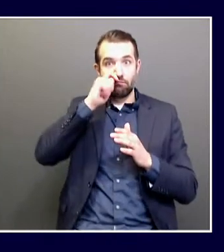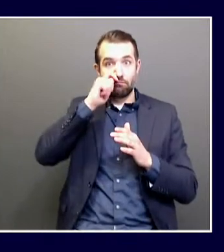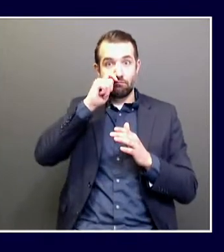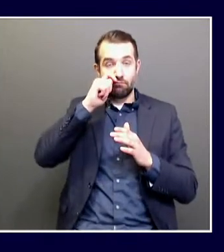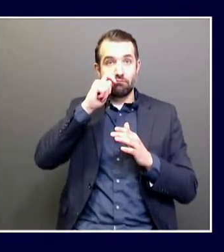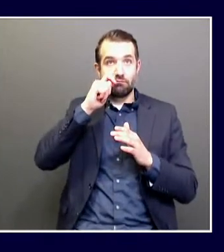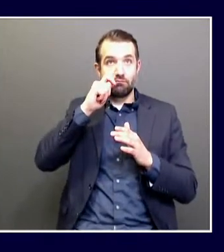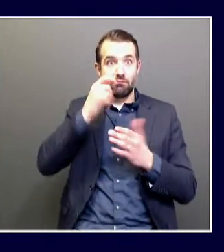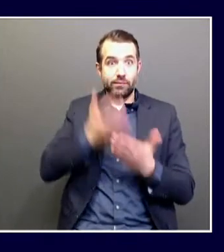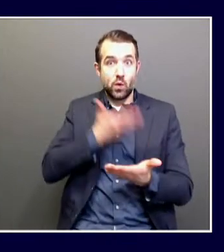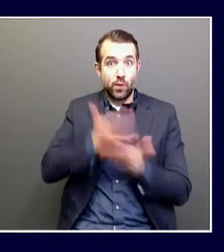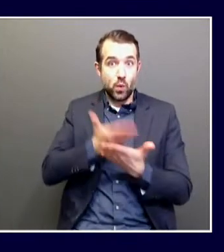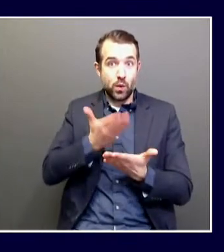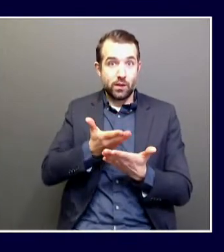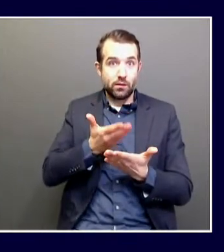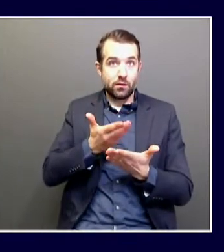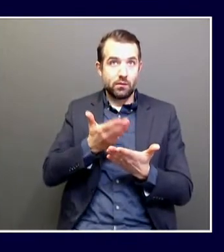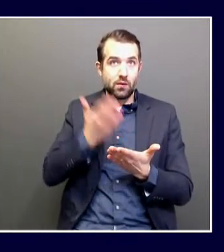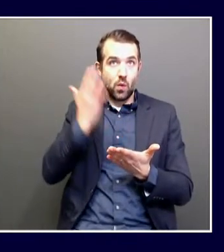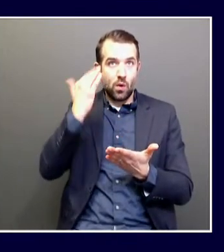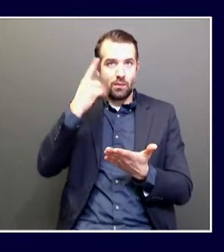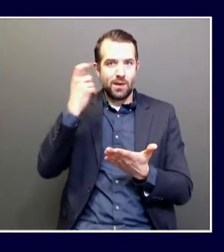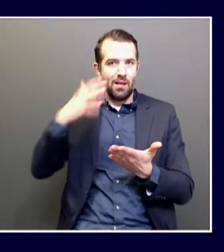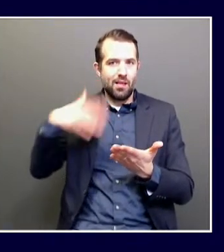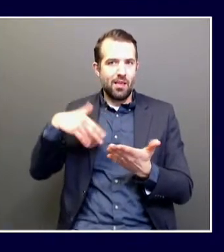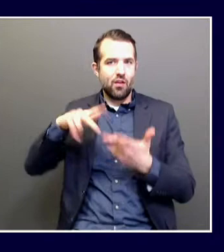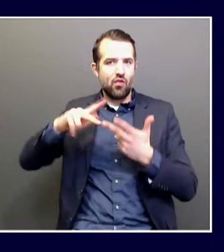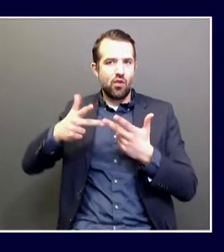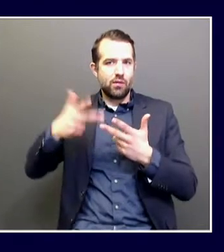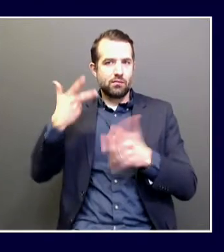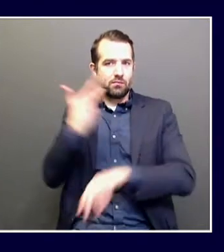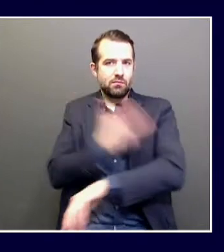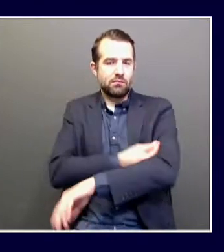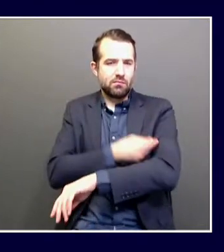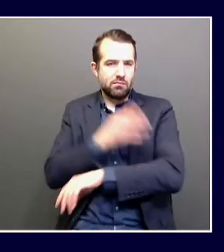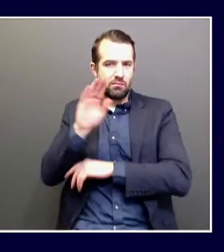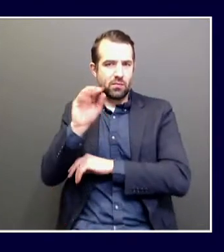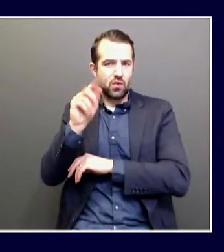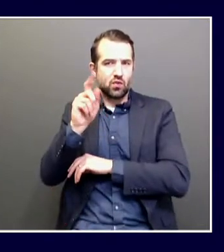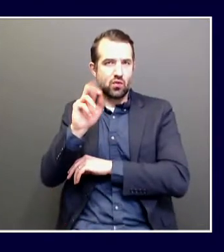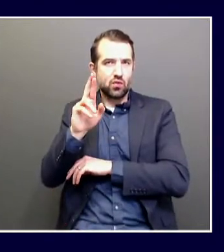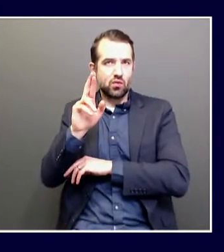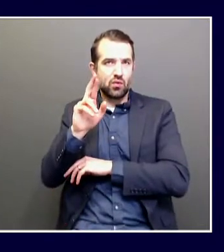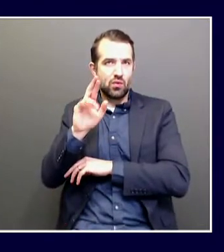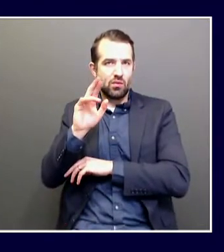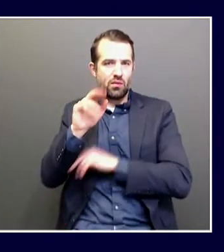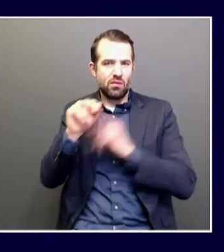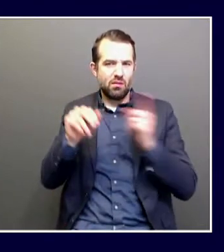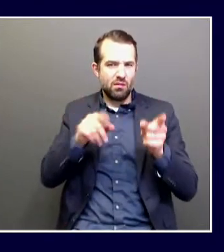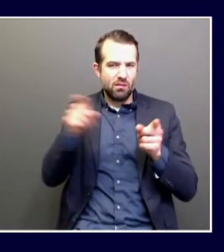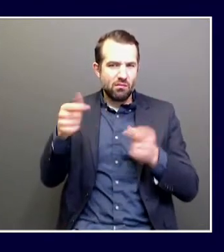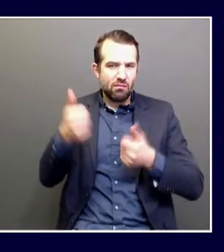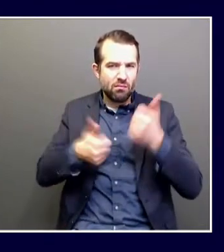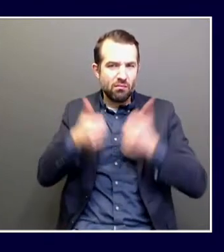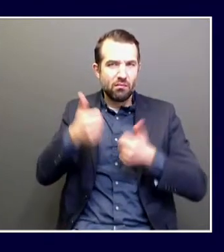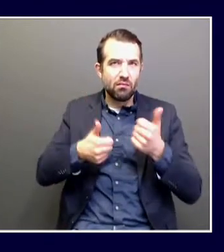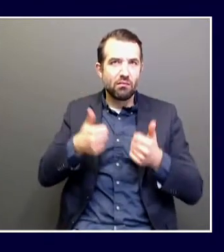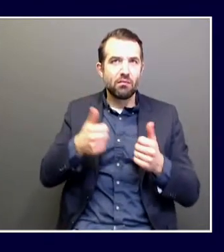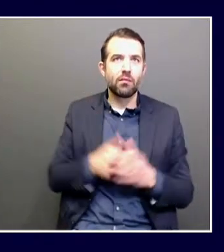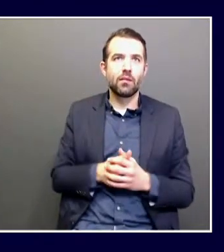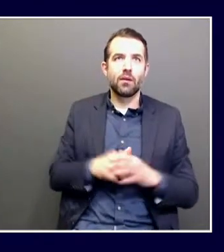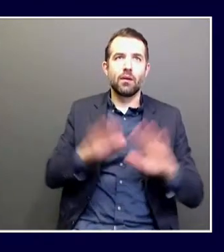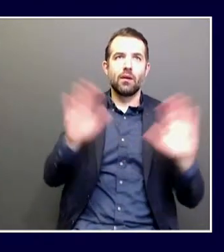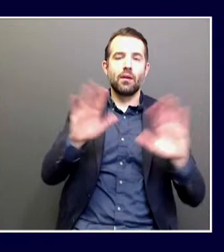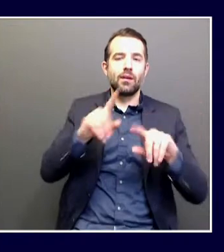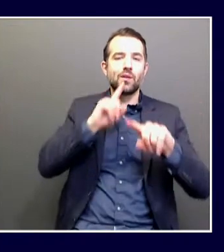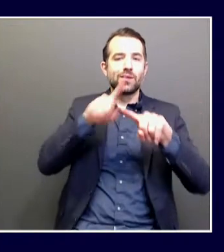of higher ed where that kind of requirement could be turning up? Well, it does vary by arena a bit, Patrick. In certain settings